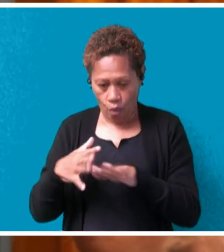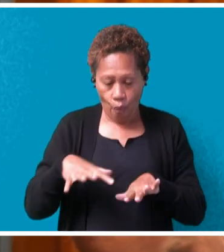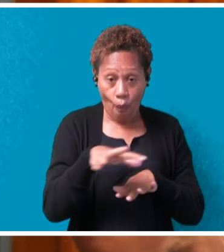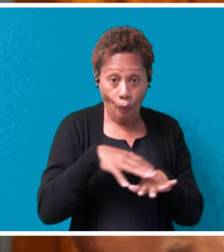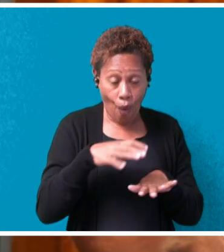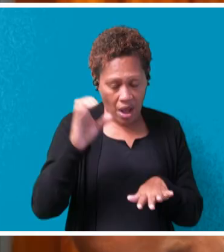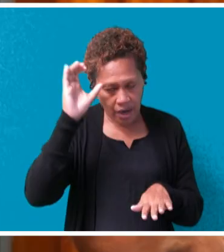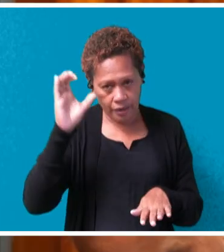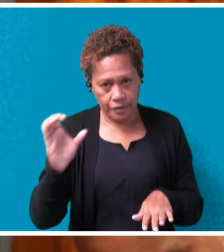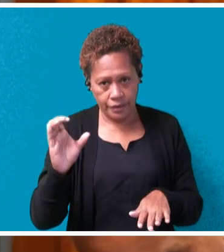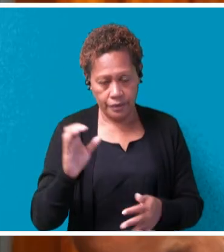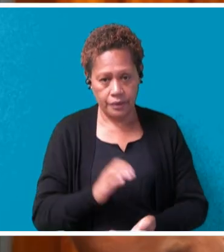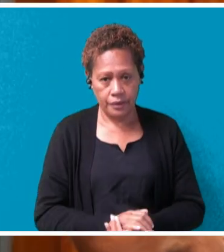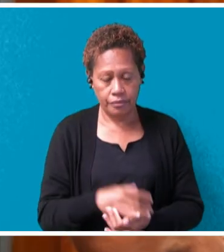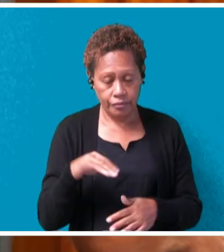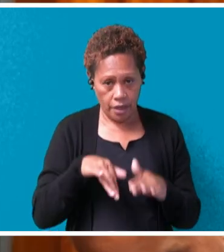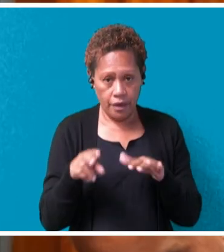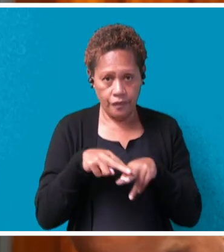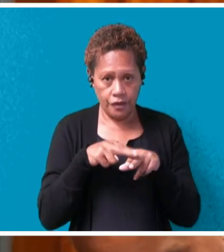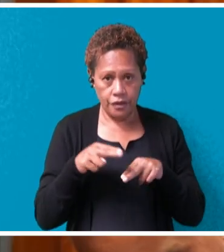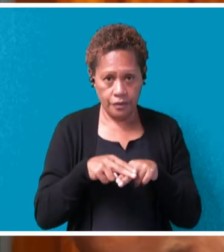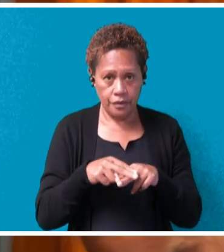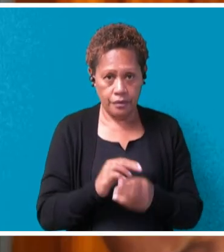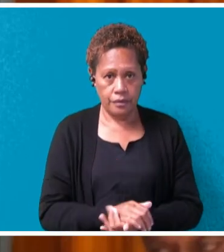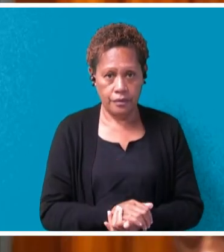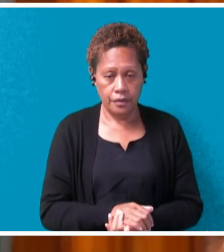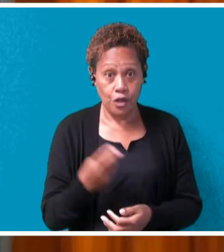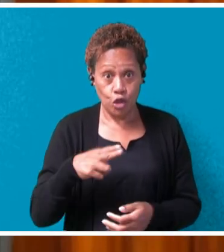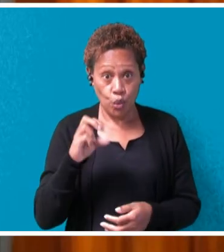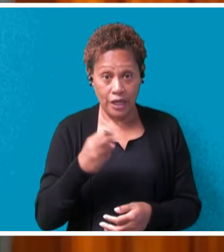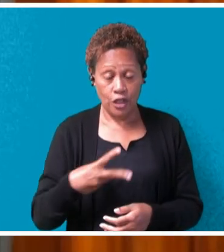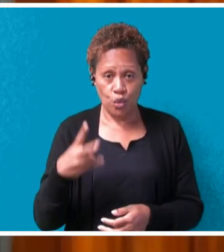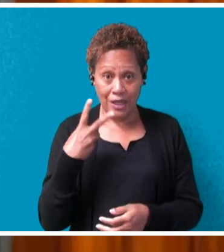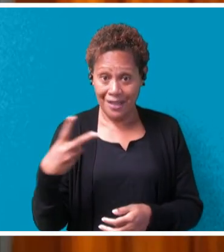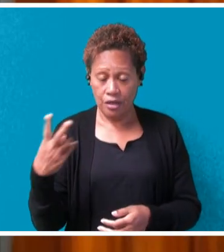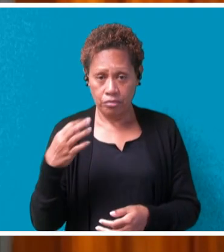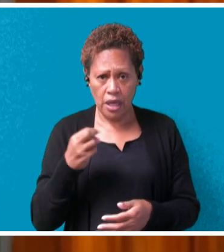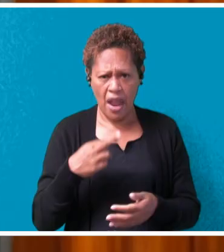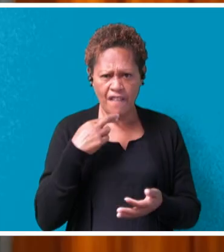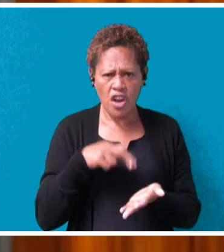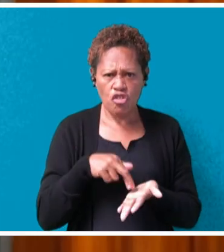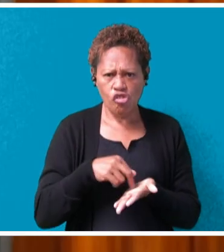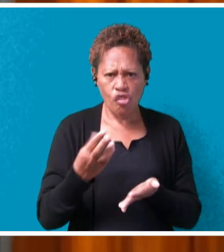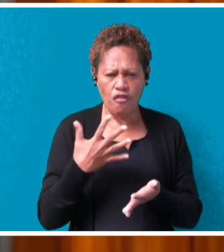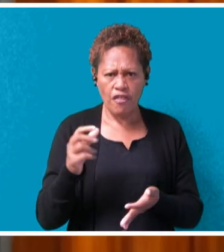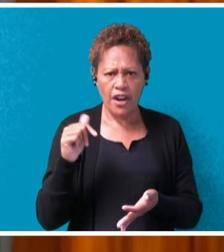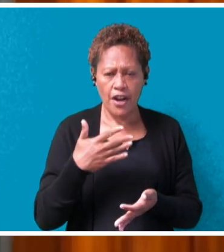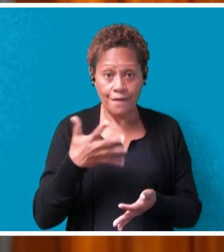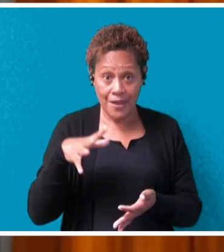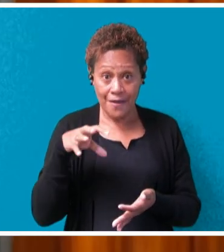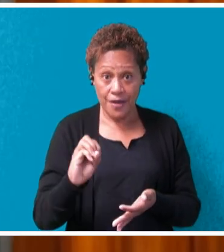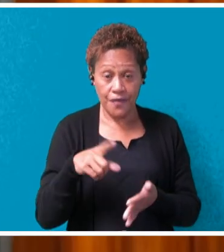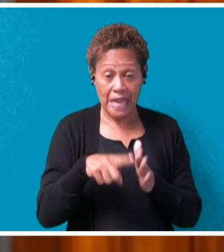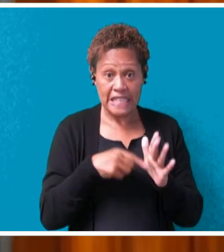ever. In Fiji, in 2022, Fiji recorded a total of 515 active